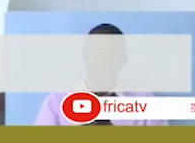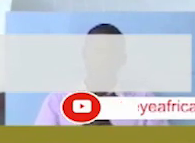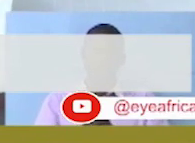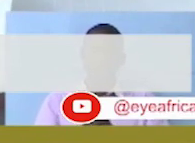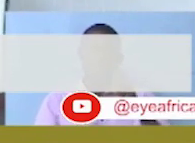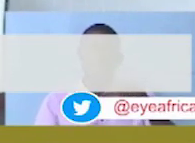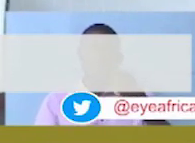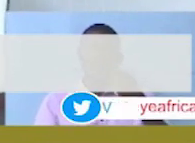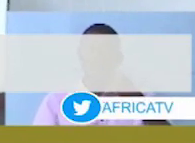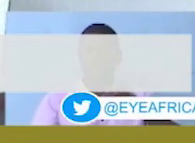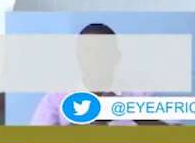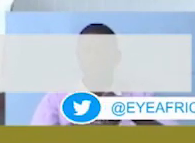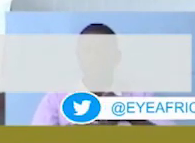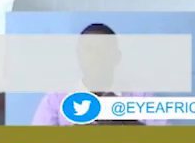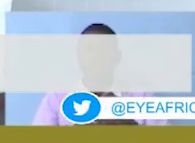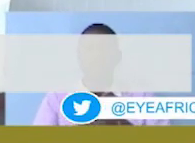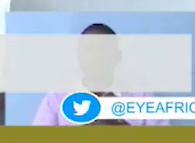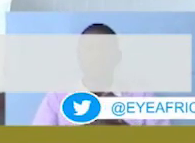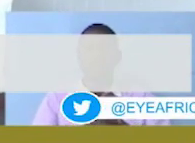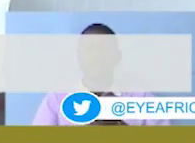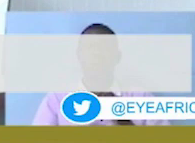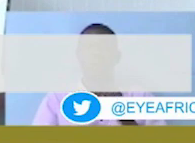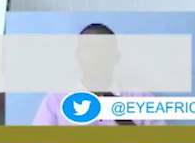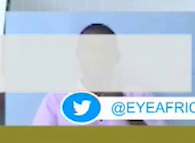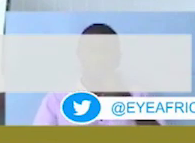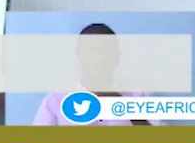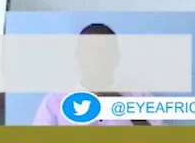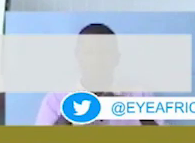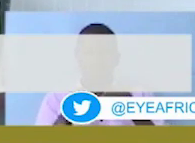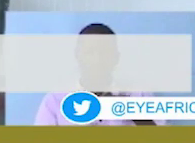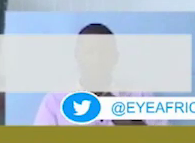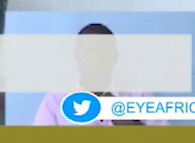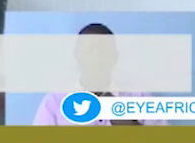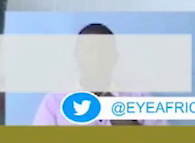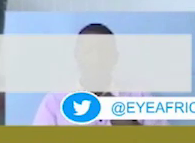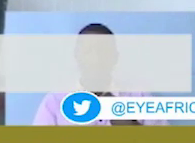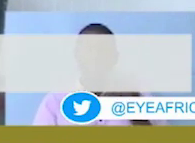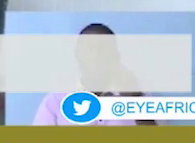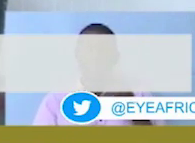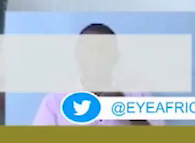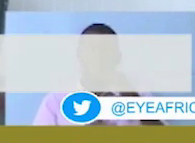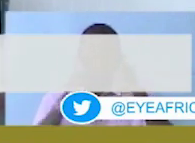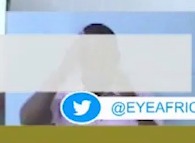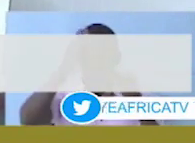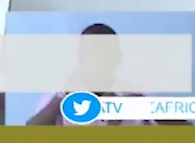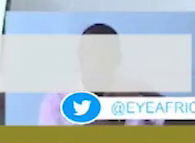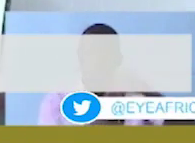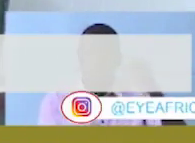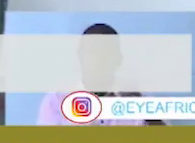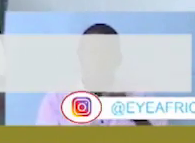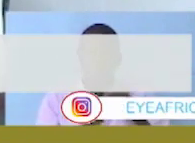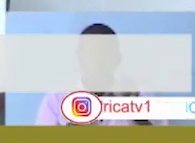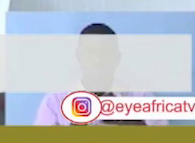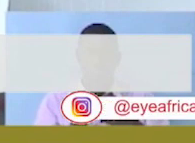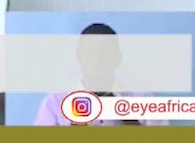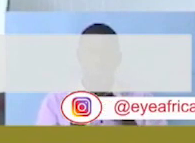the next minute, but luckily for me, whilst they were away, Binguini, I was able to talk to